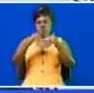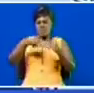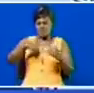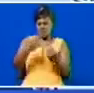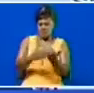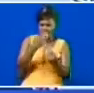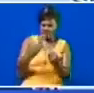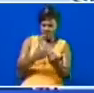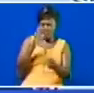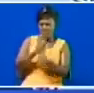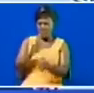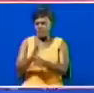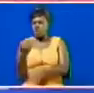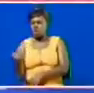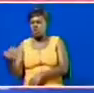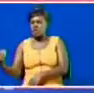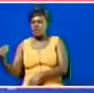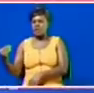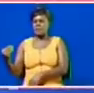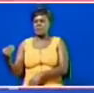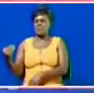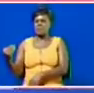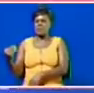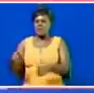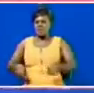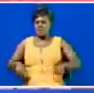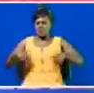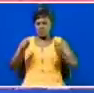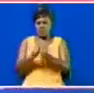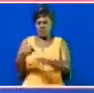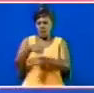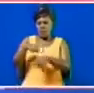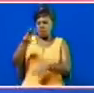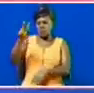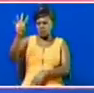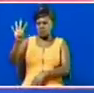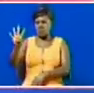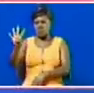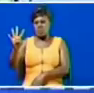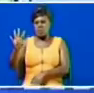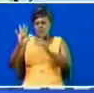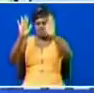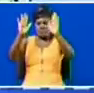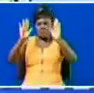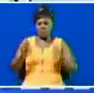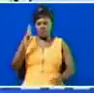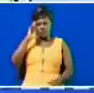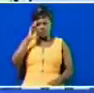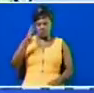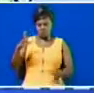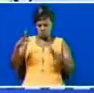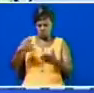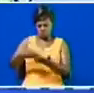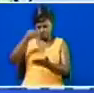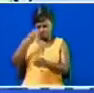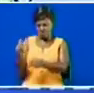a lot of kids who are staying with us 24 hours. Well, one of the most important reasons for the training